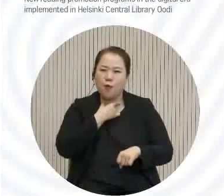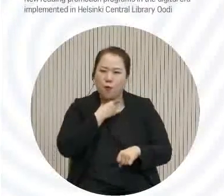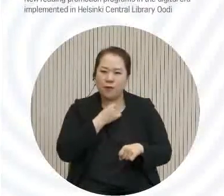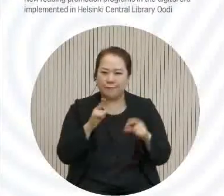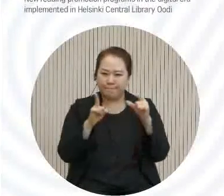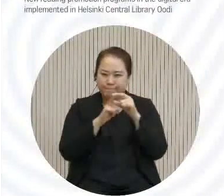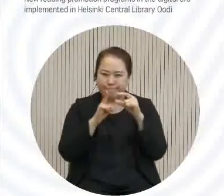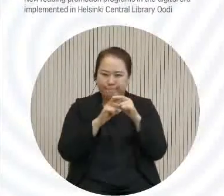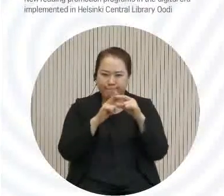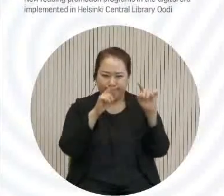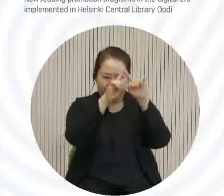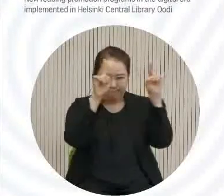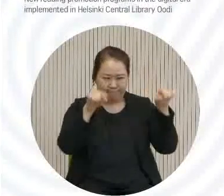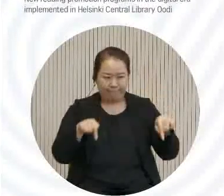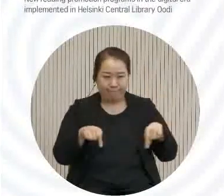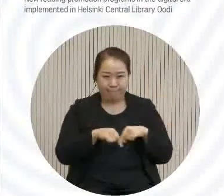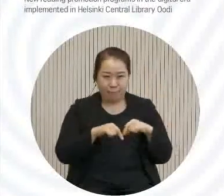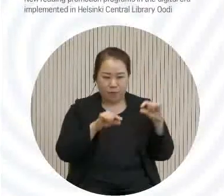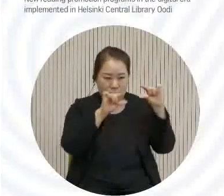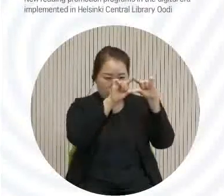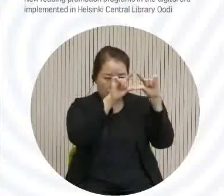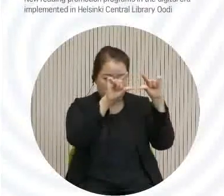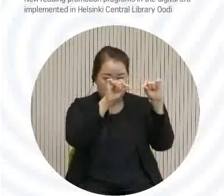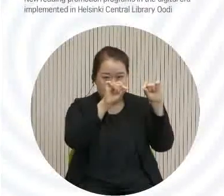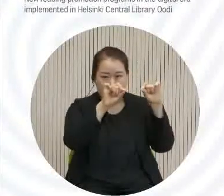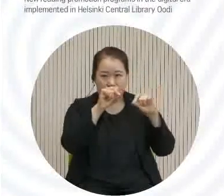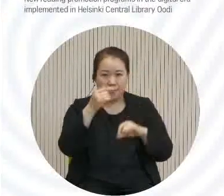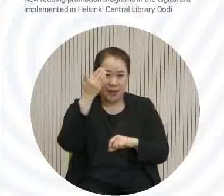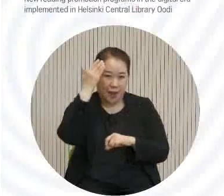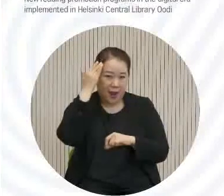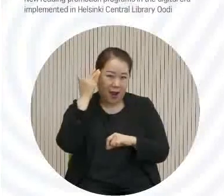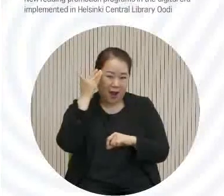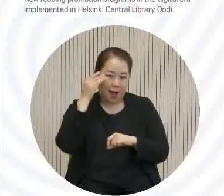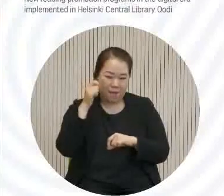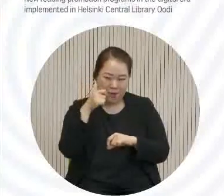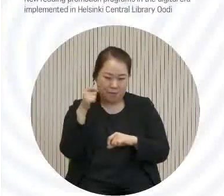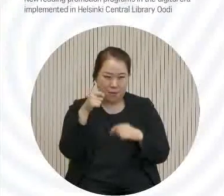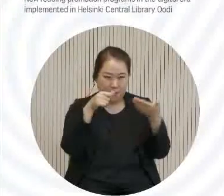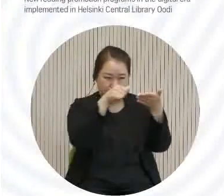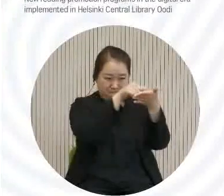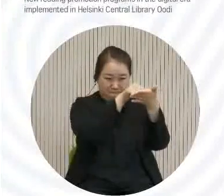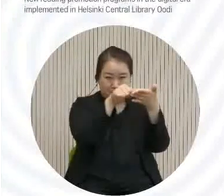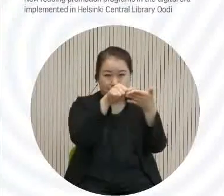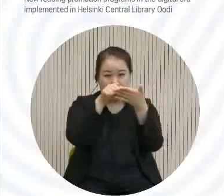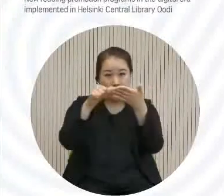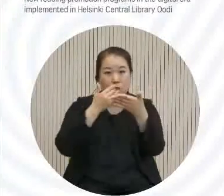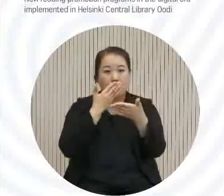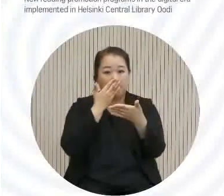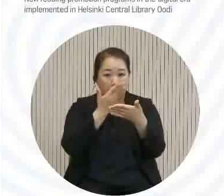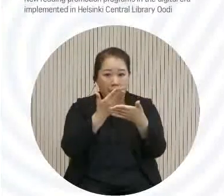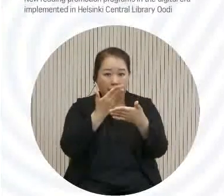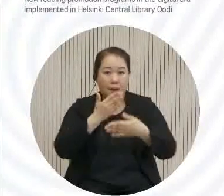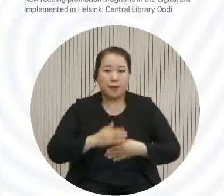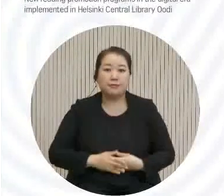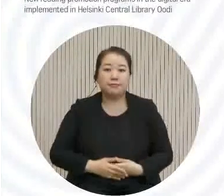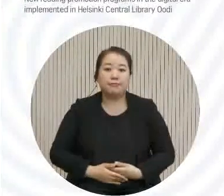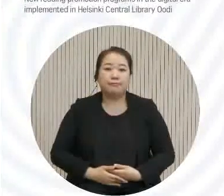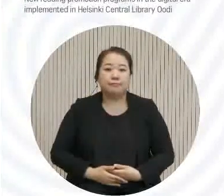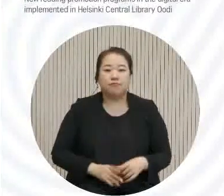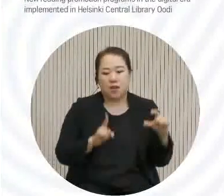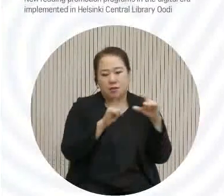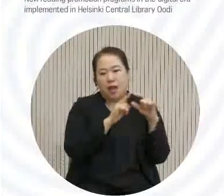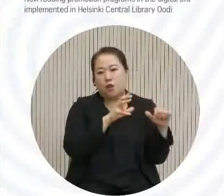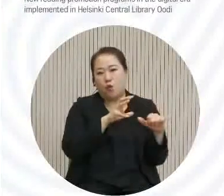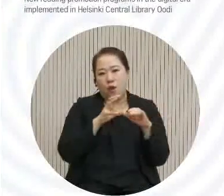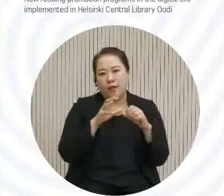a black marker, they can cross over words or letters they don't need. Then they will form a poem using those